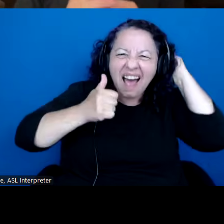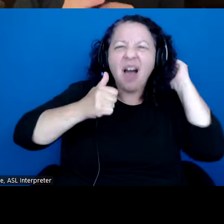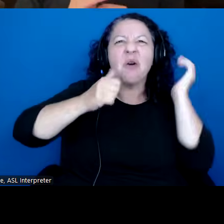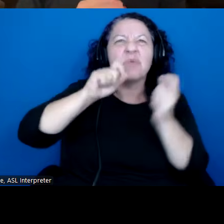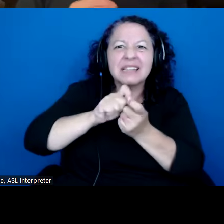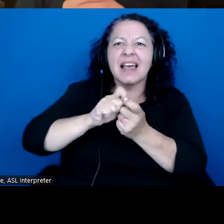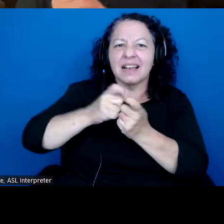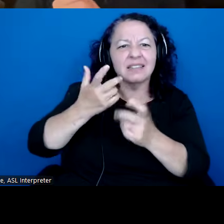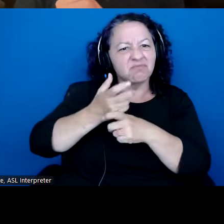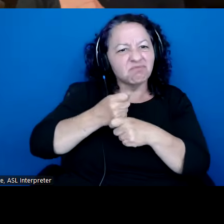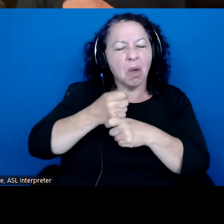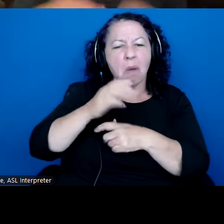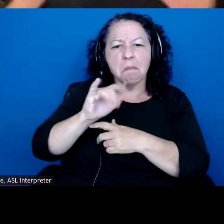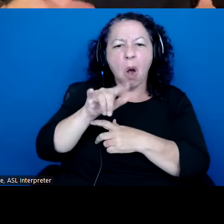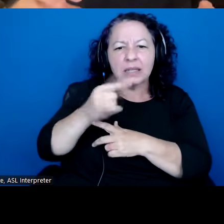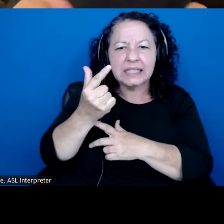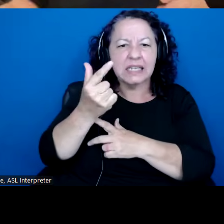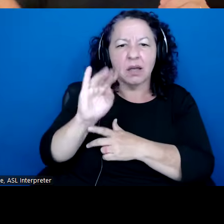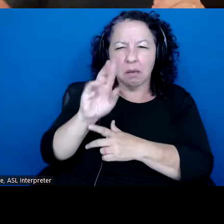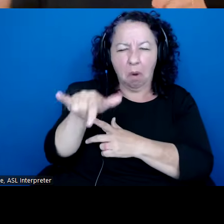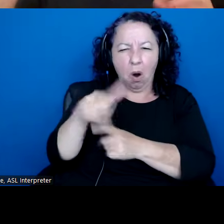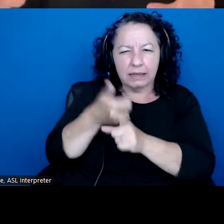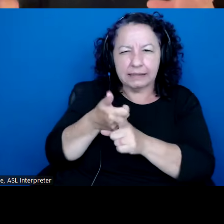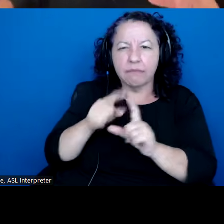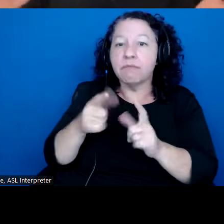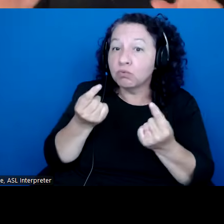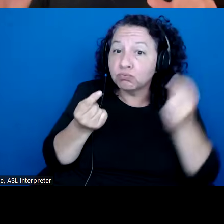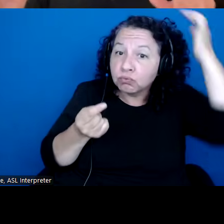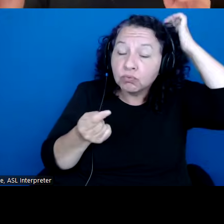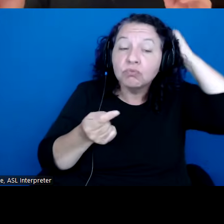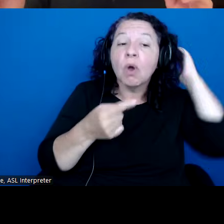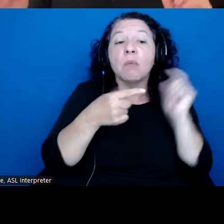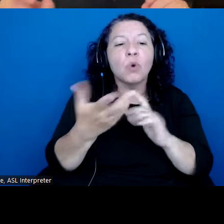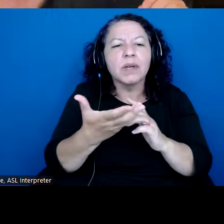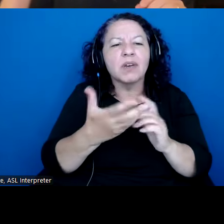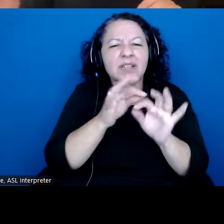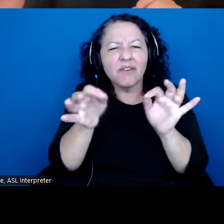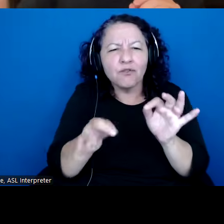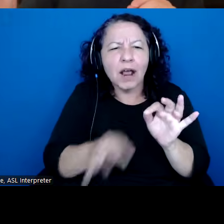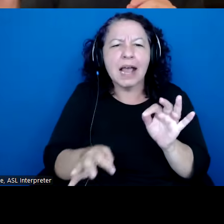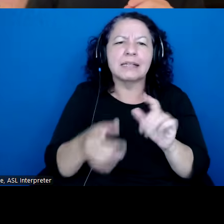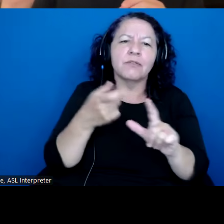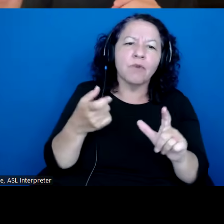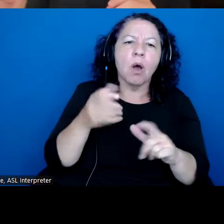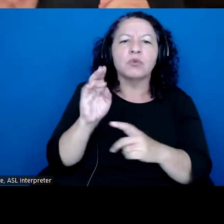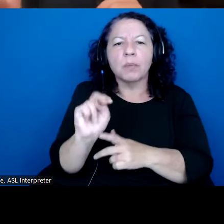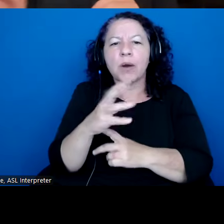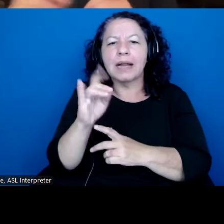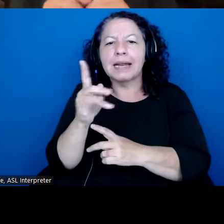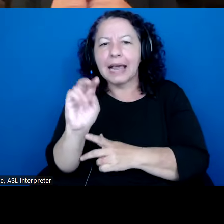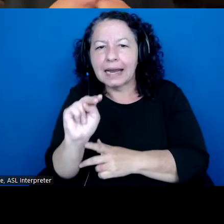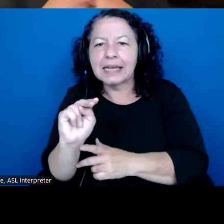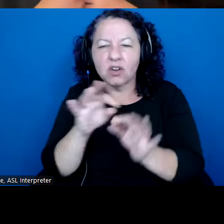malting barley. What I'm showing you here is a series of phrases in Sumerian and Akkadian that give us little hints about the